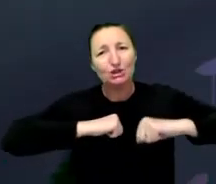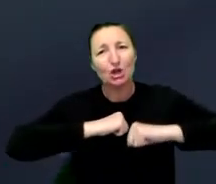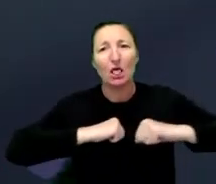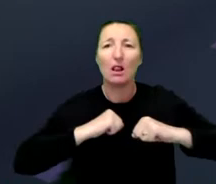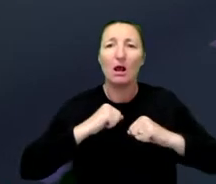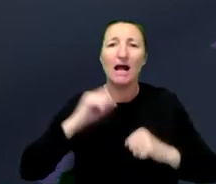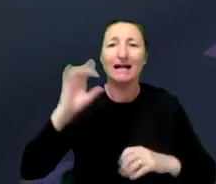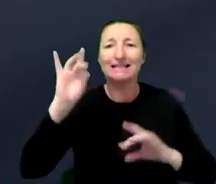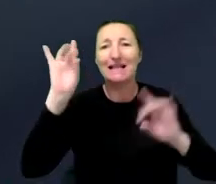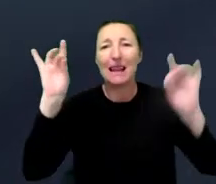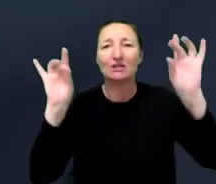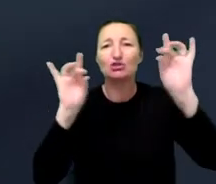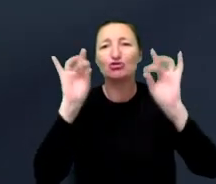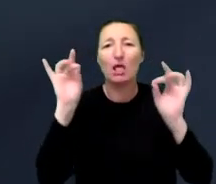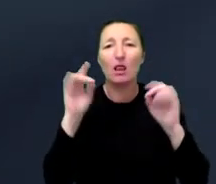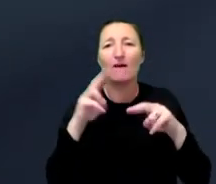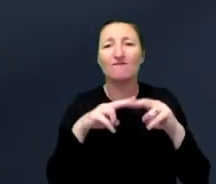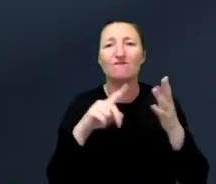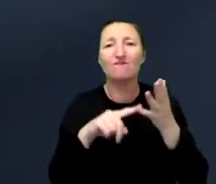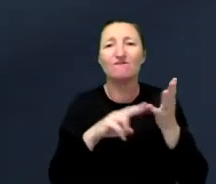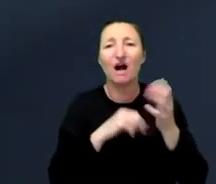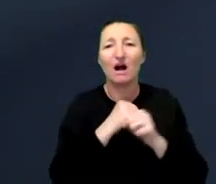And materials of the game.